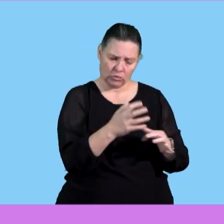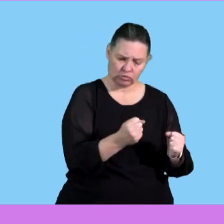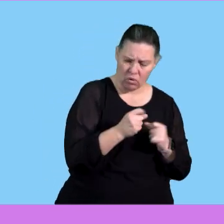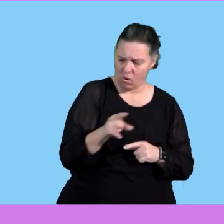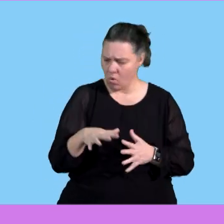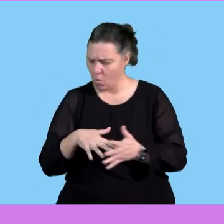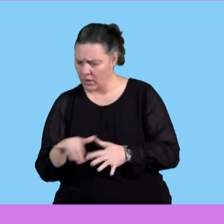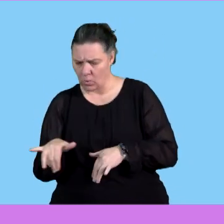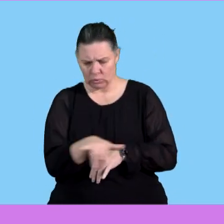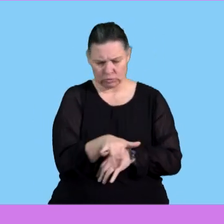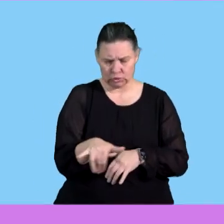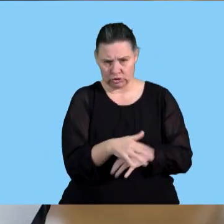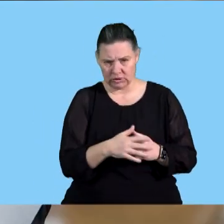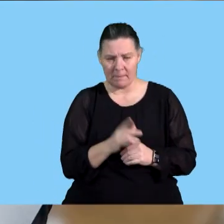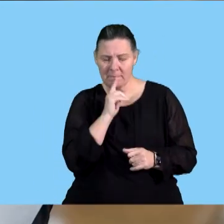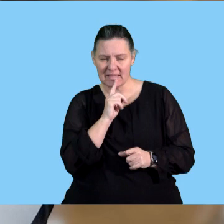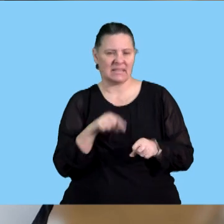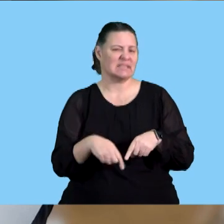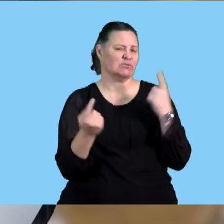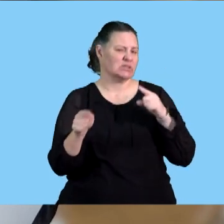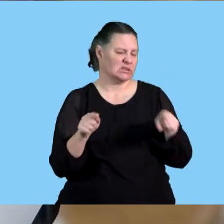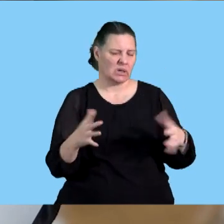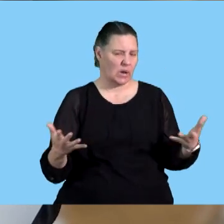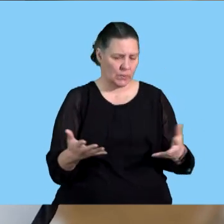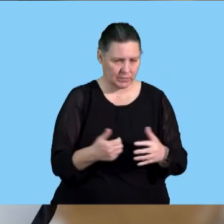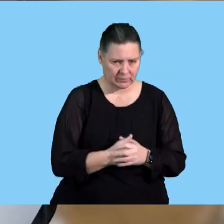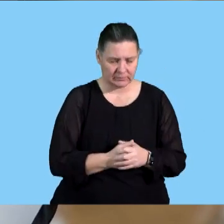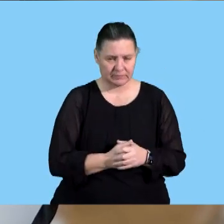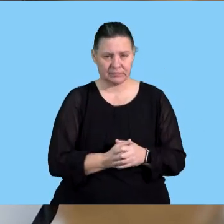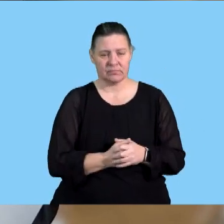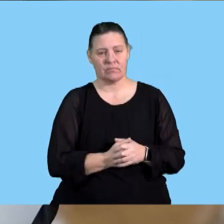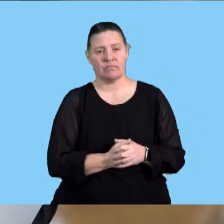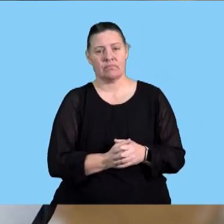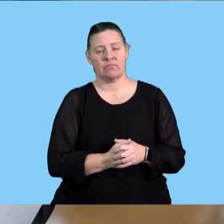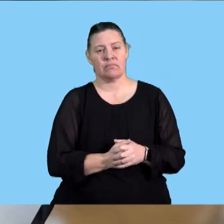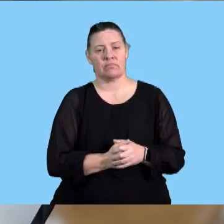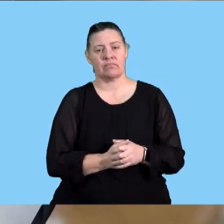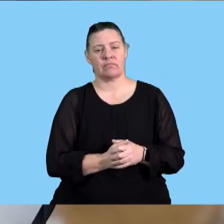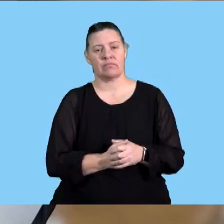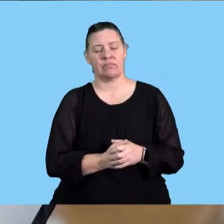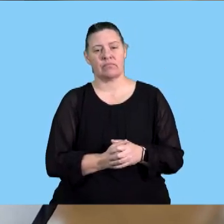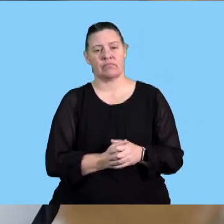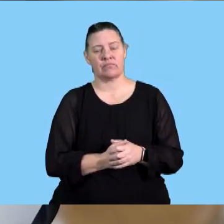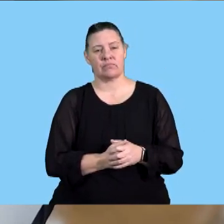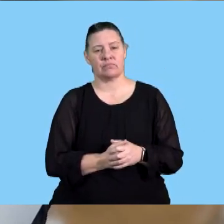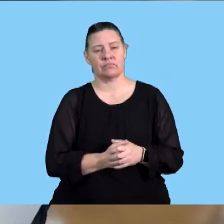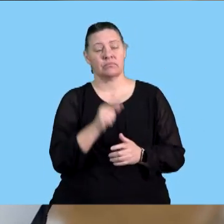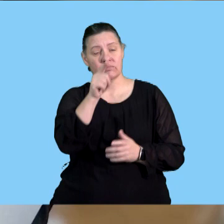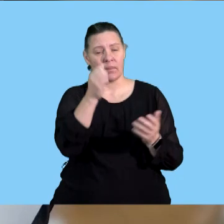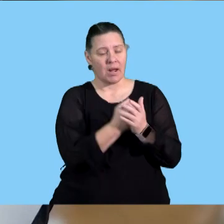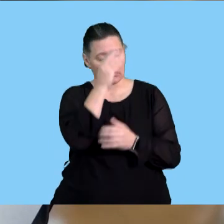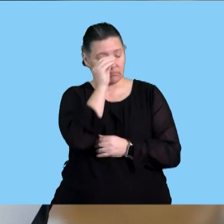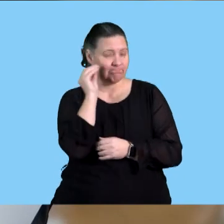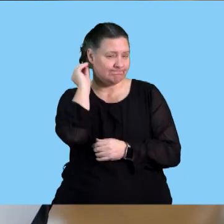and a weaker currencies. You should be able to differentiate between those two. Right, so now you need